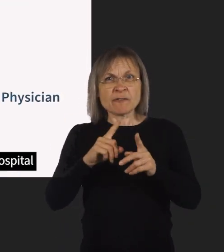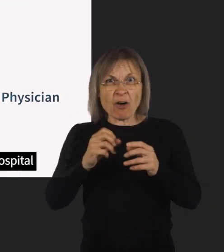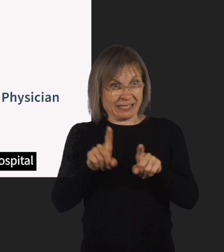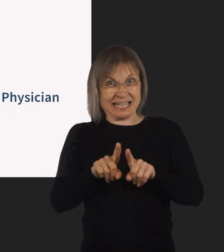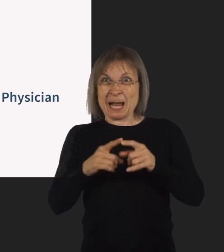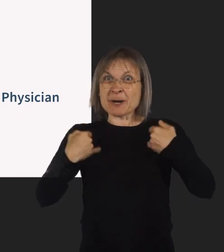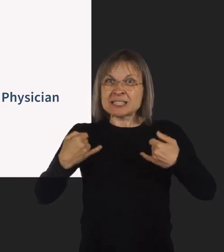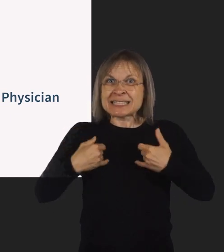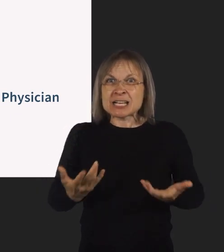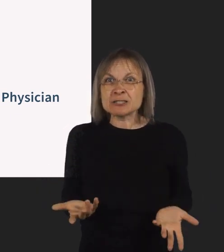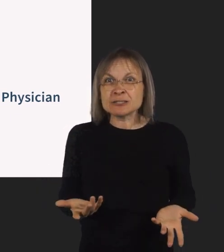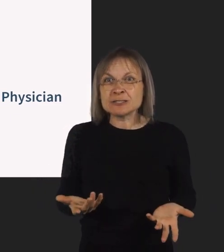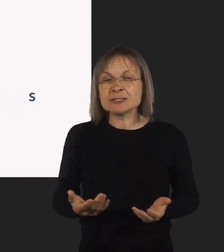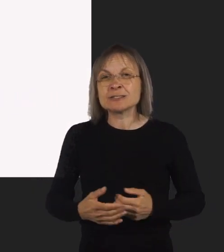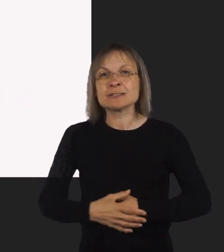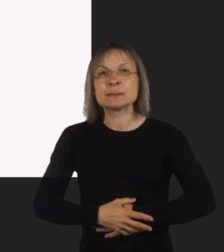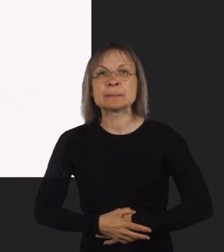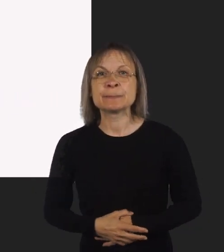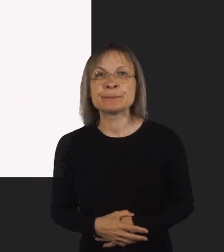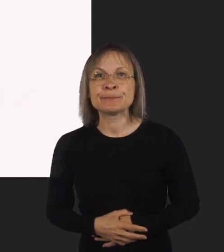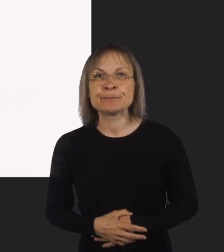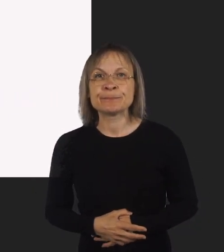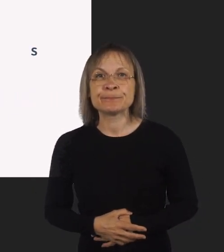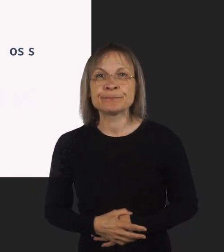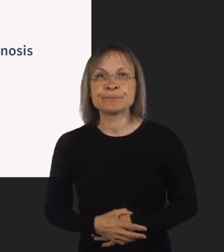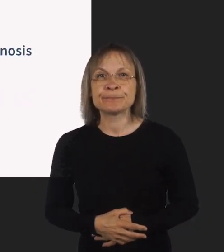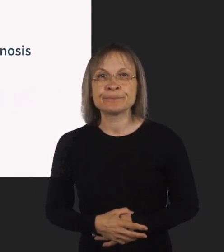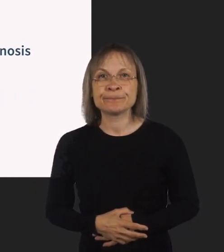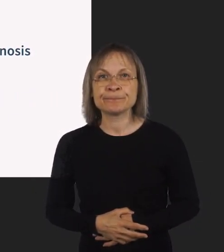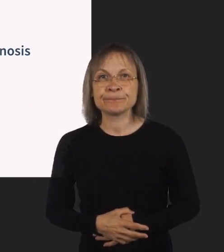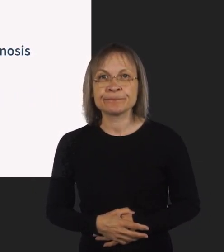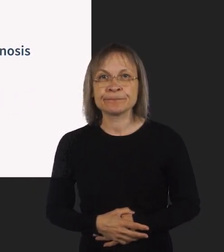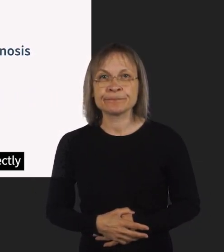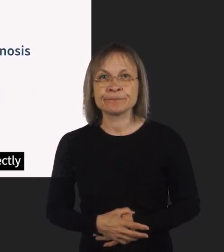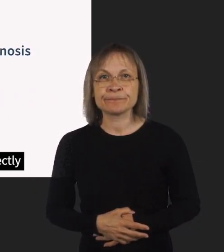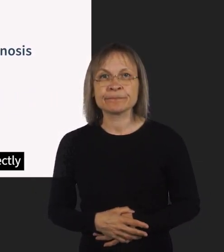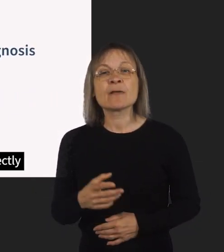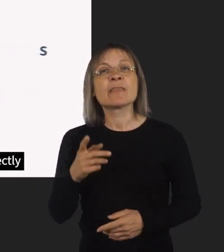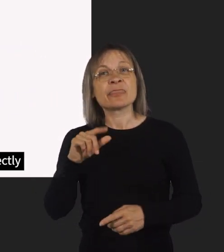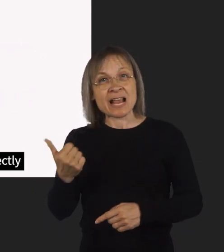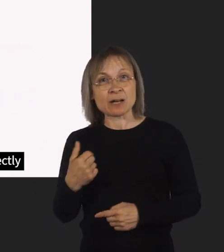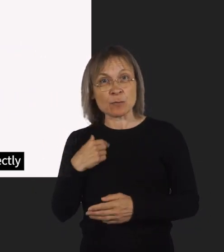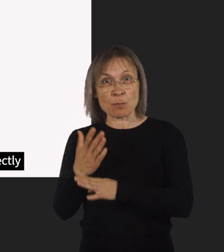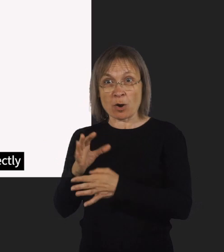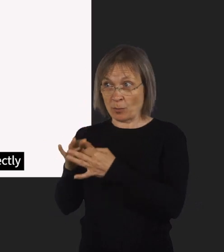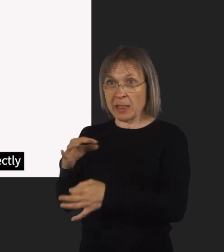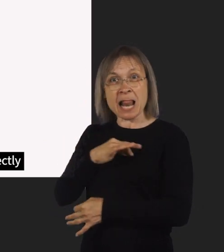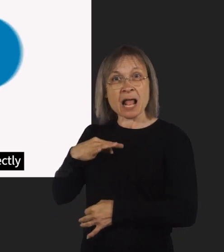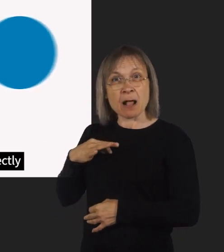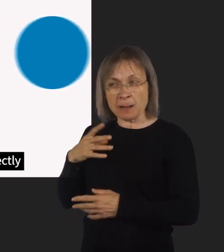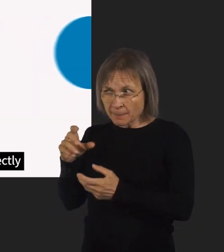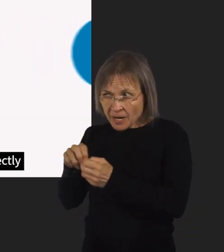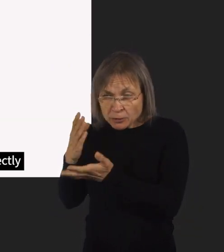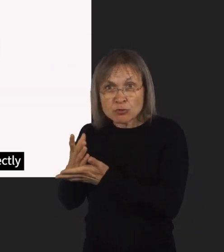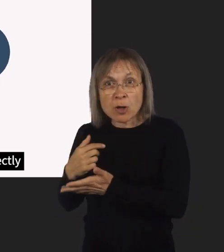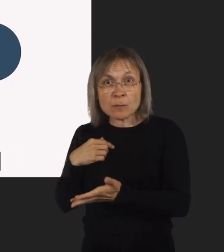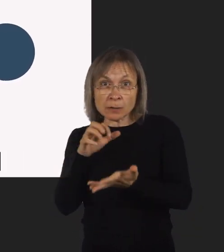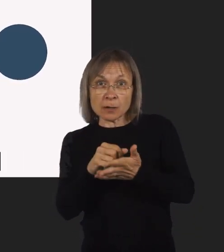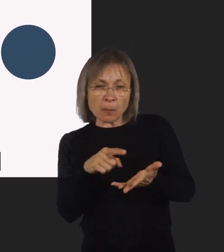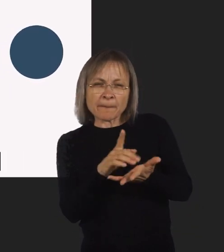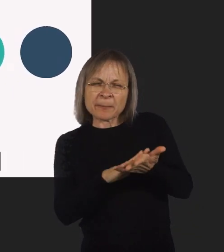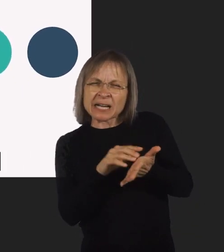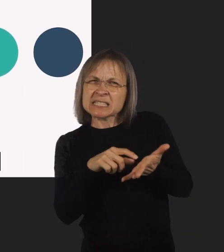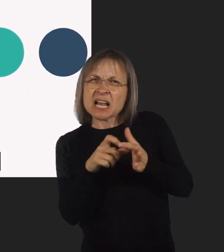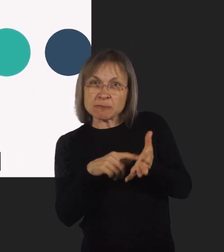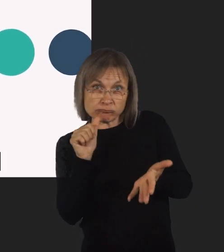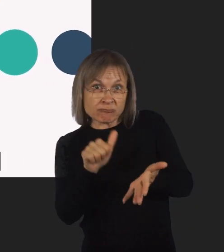and hospital physicians use to refer to the same conditions. Last, we work with clinicians to confirm we have correctly